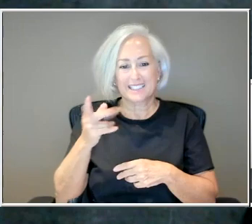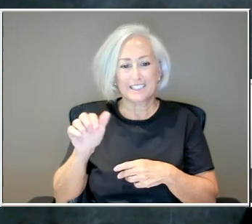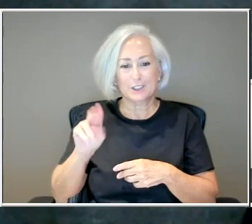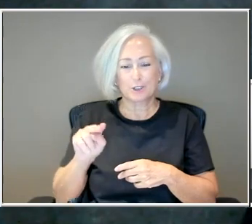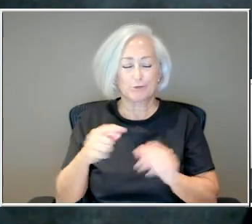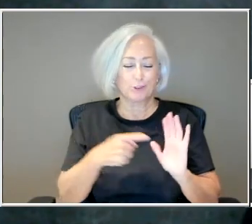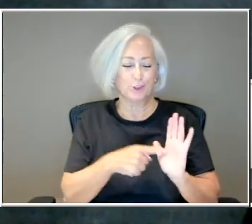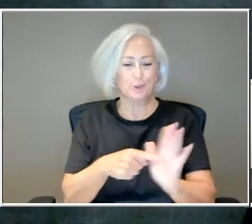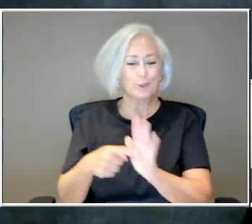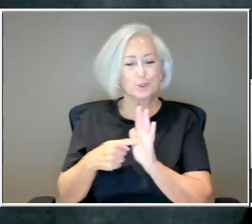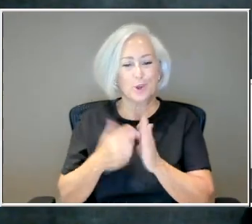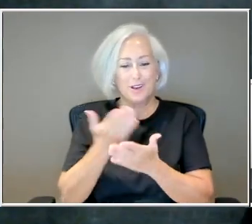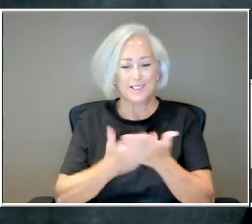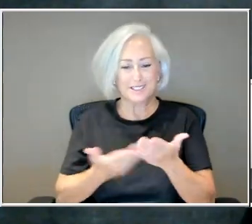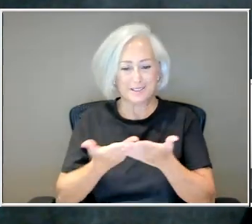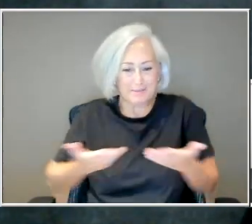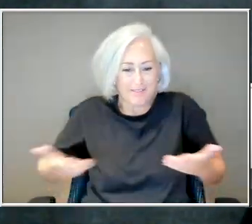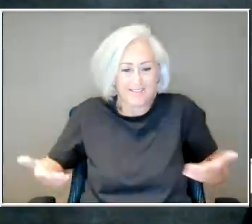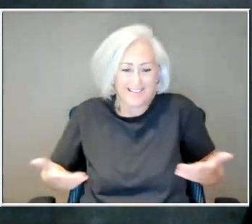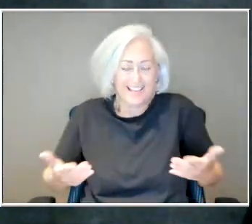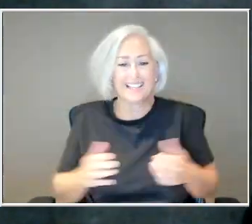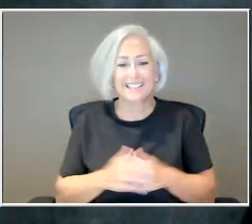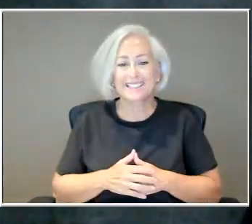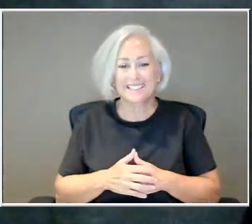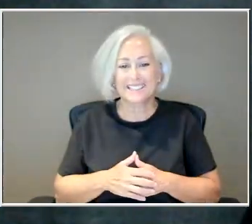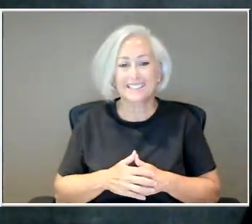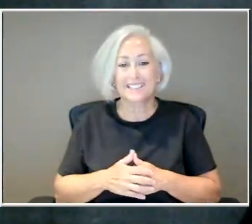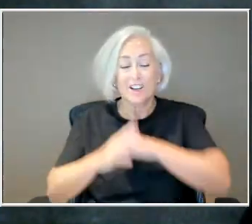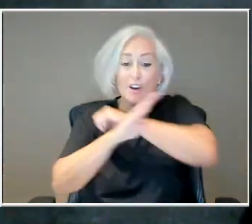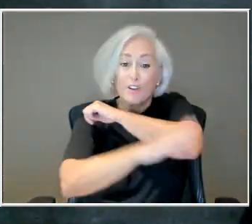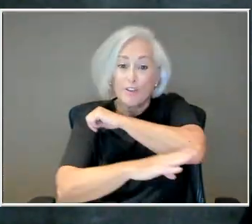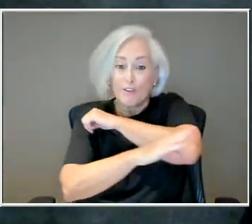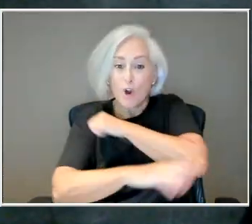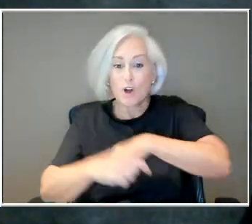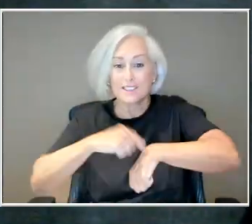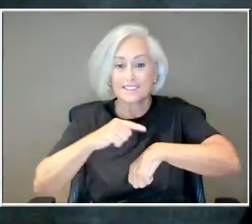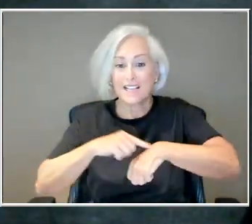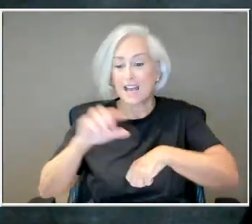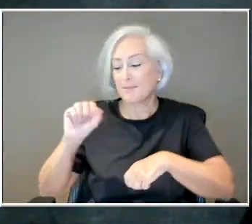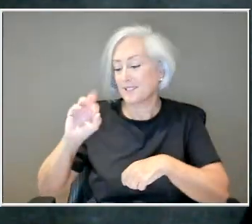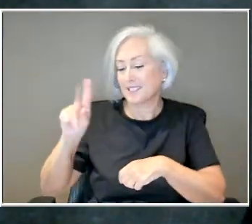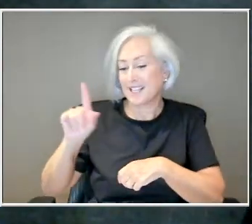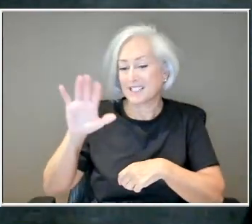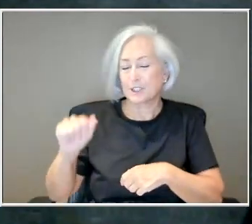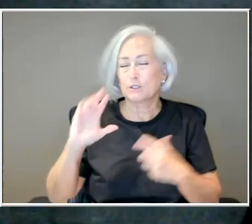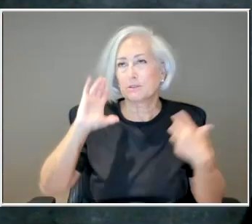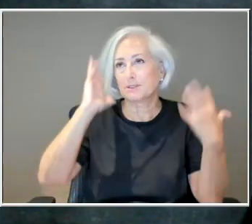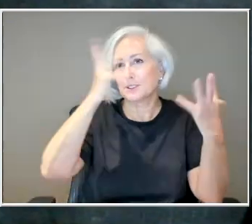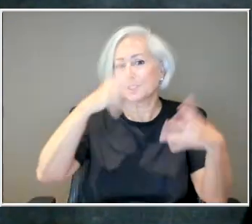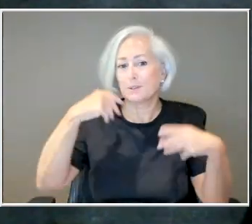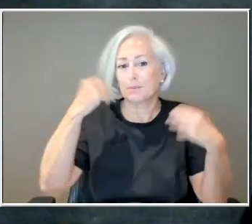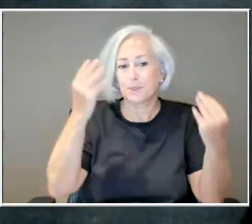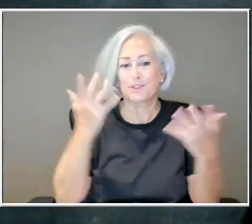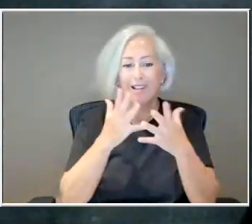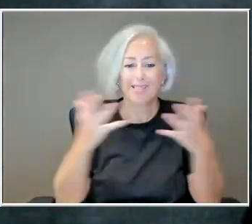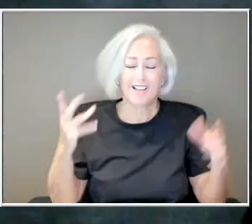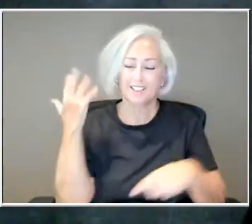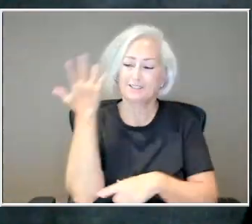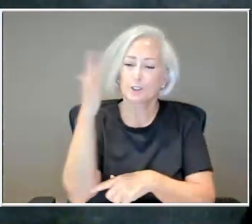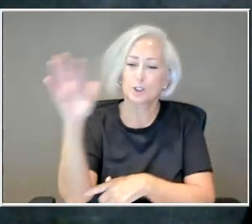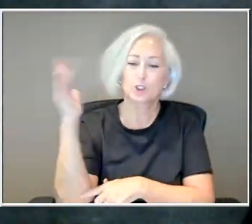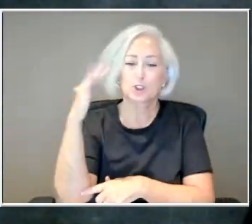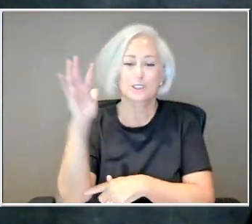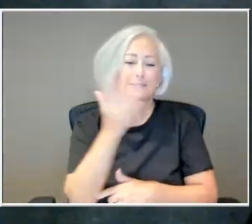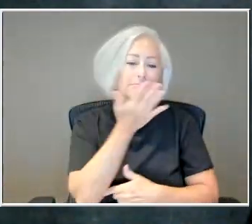the things that we did. Fall in Saskatoon is actually quite nice. There's a lot of trees and there's a lot of foliage around, and